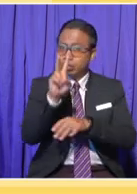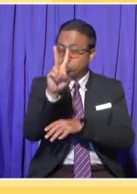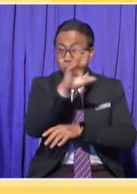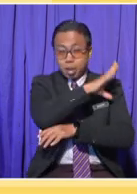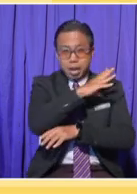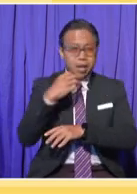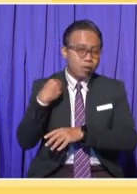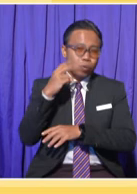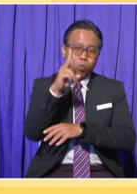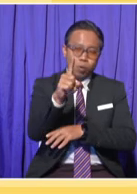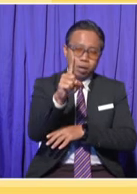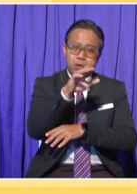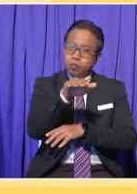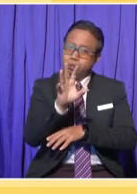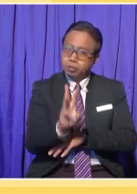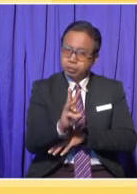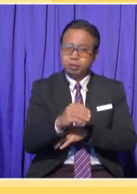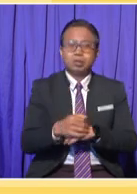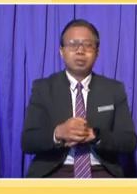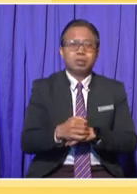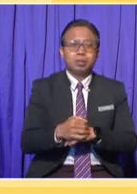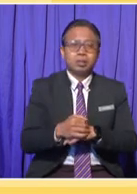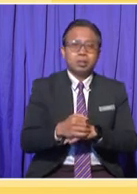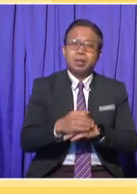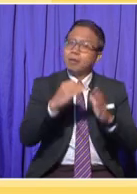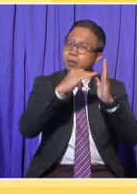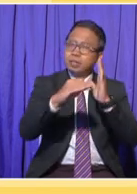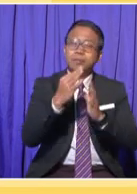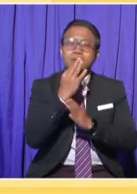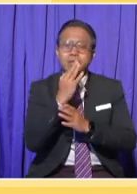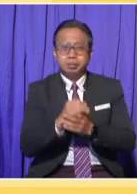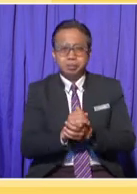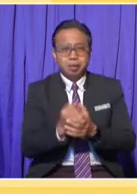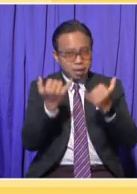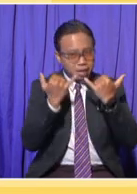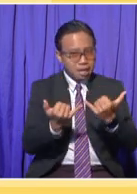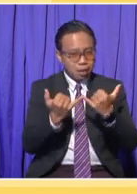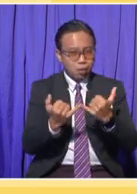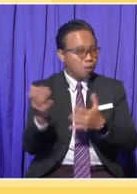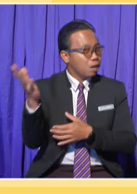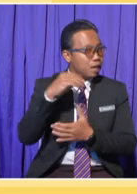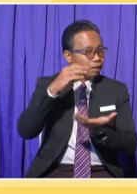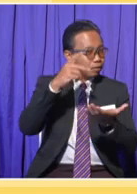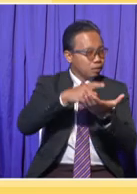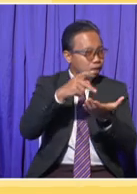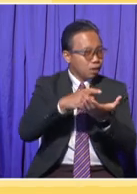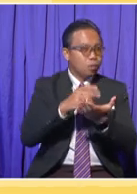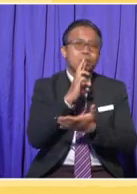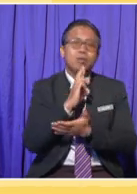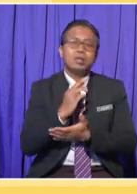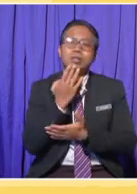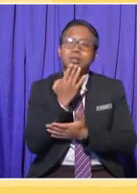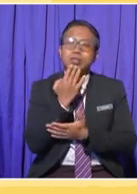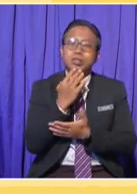1 over 6 as an improper fraction. Now, let us count the red shaded